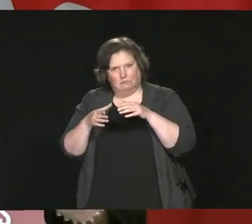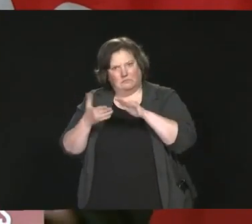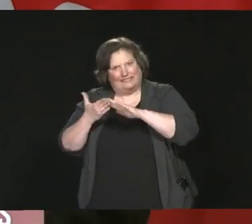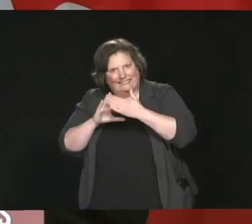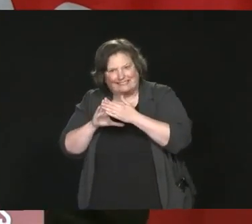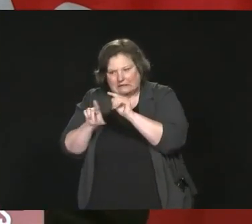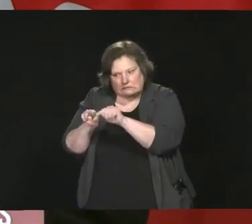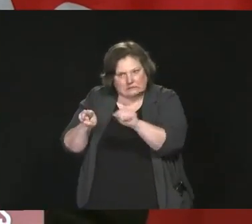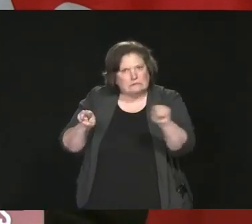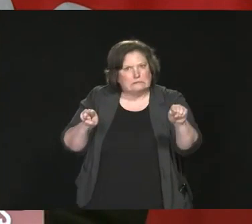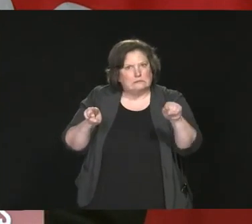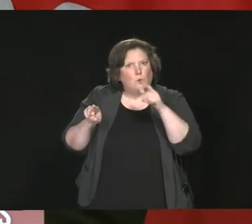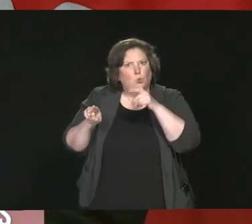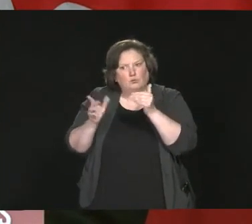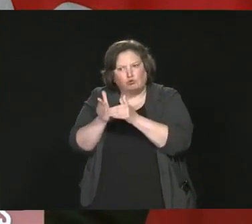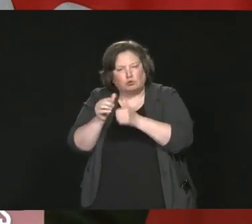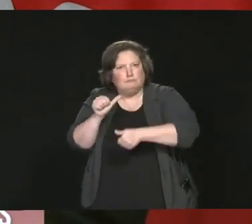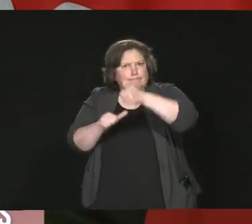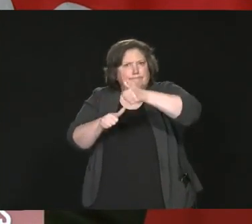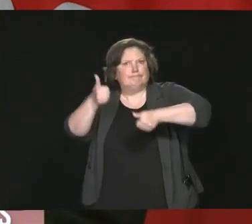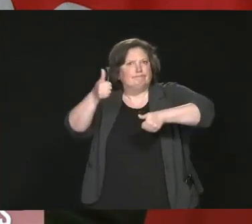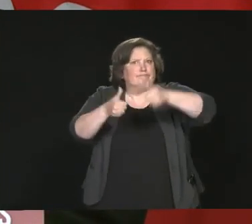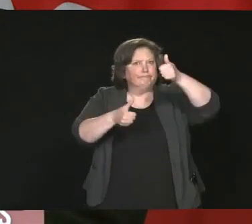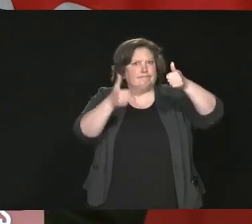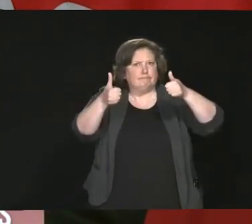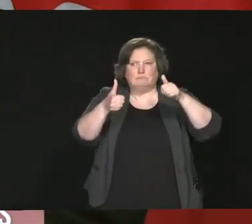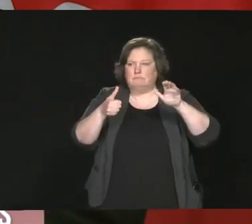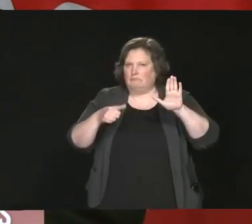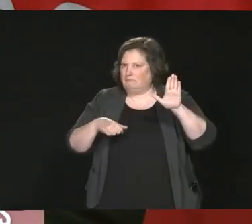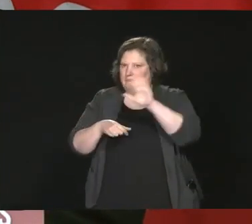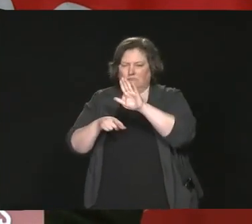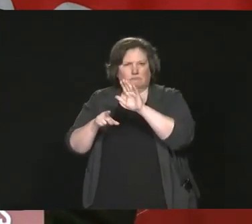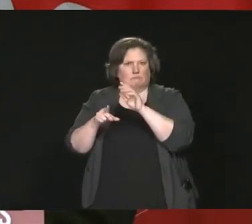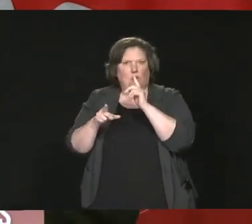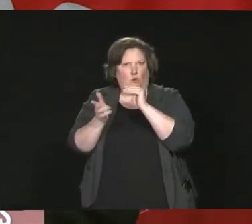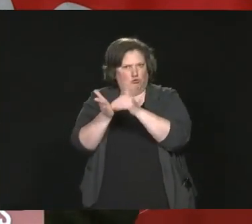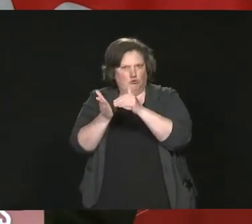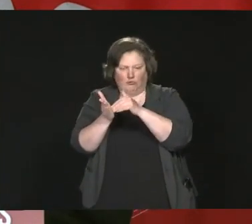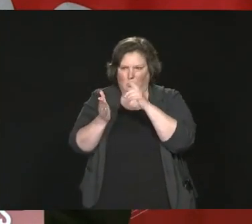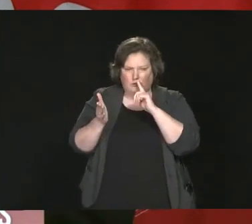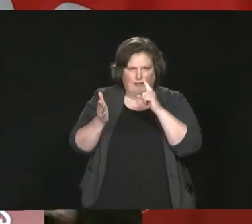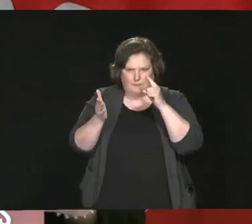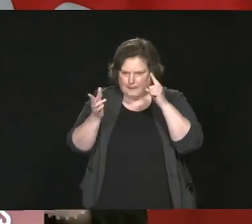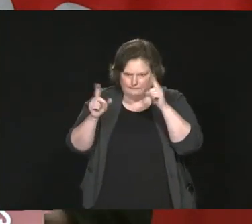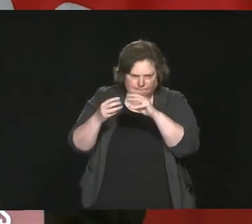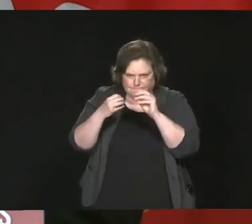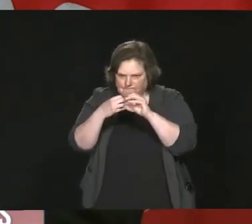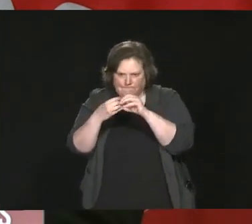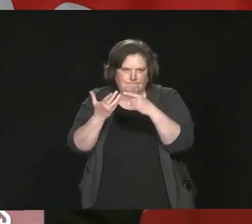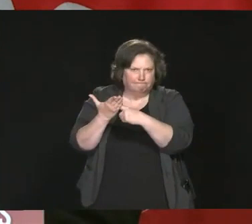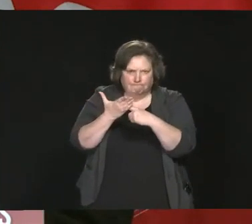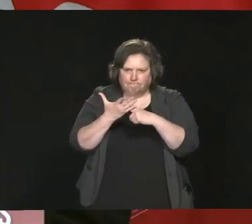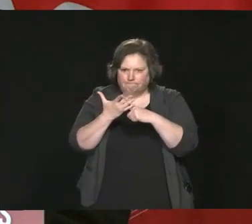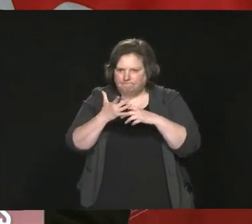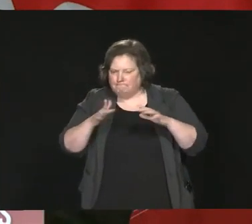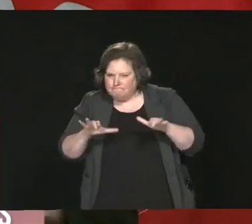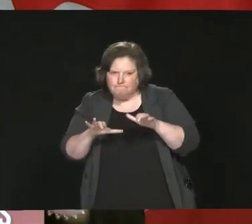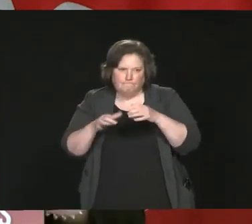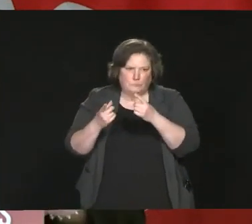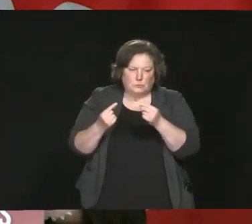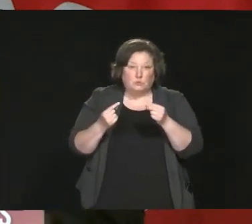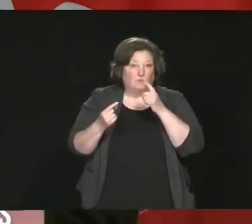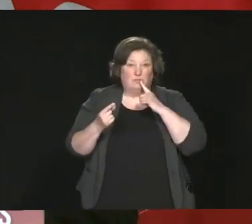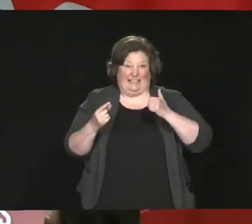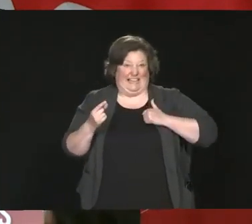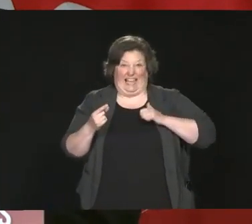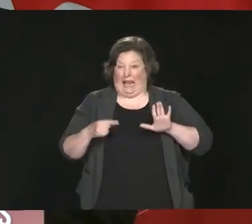the country have been working really, really hard. We have a vast and diverse country, and conditions are very,